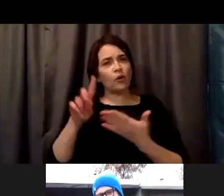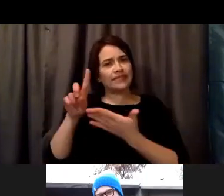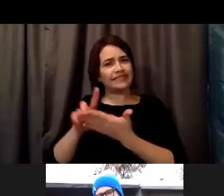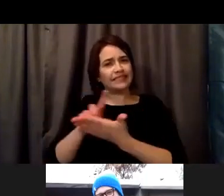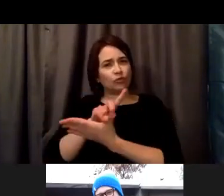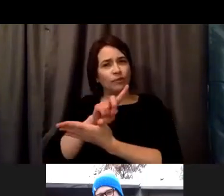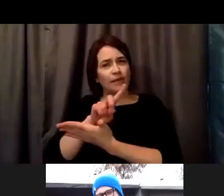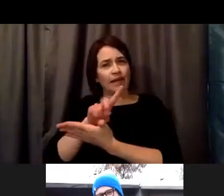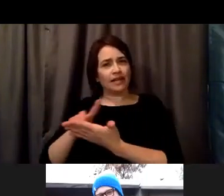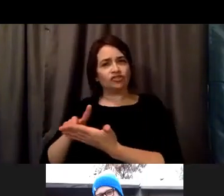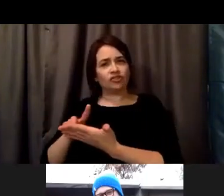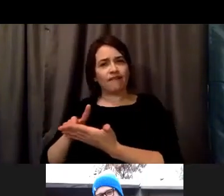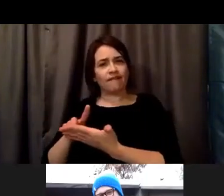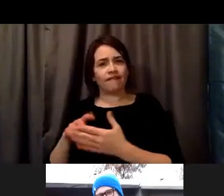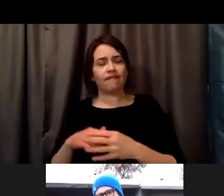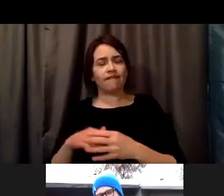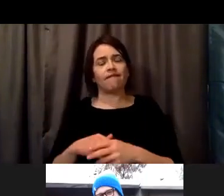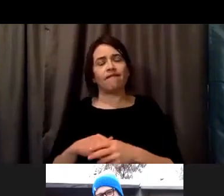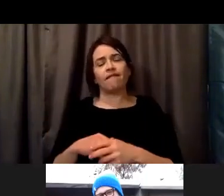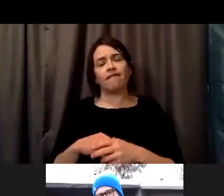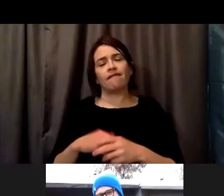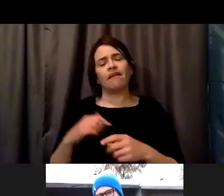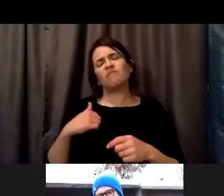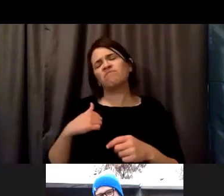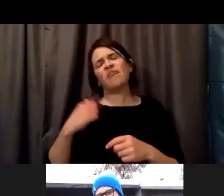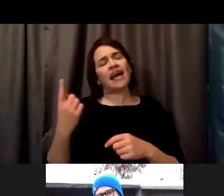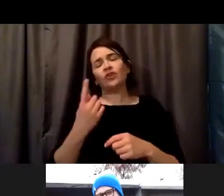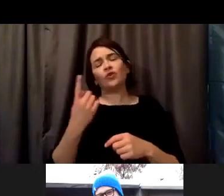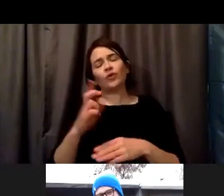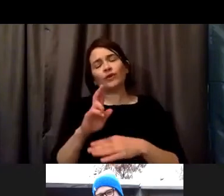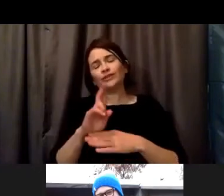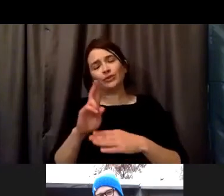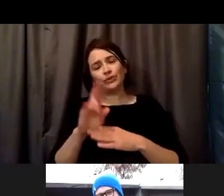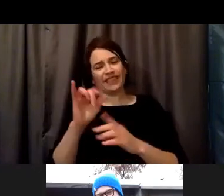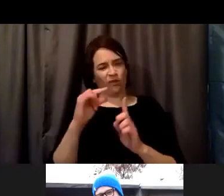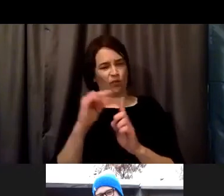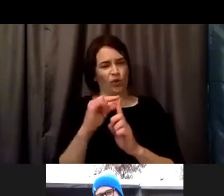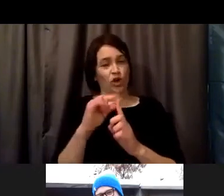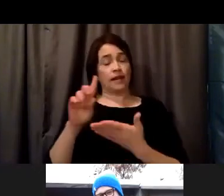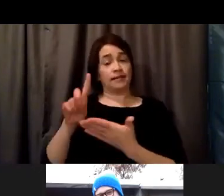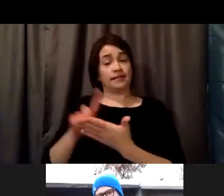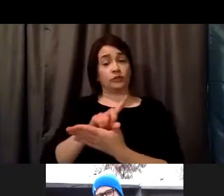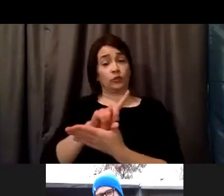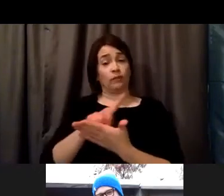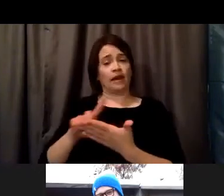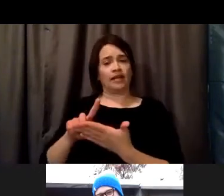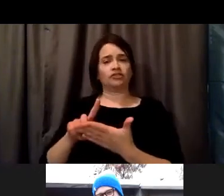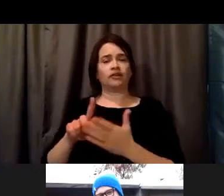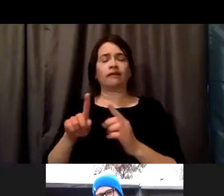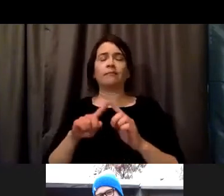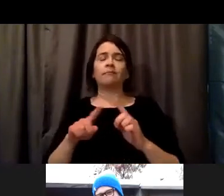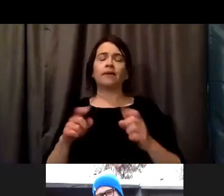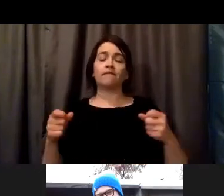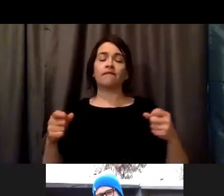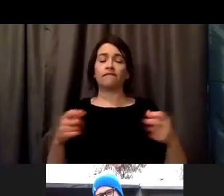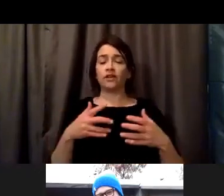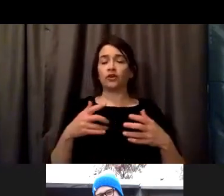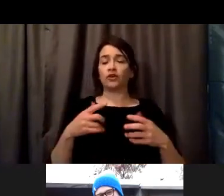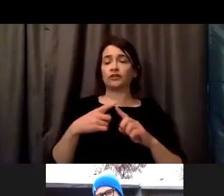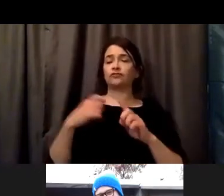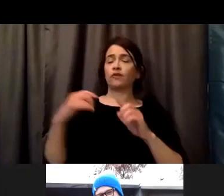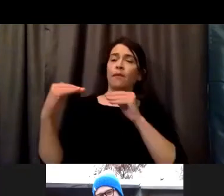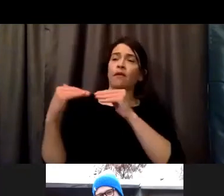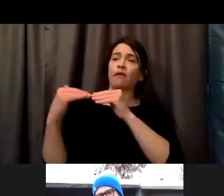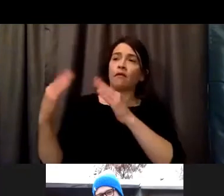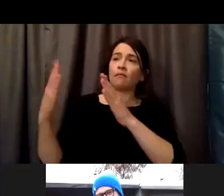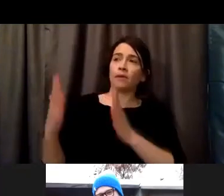to describe our challenges. Sometimes it's just hidden fears from our colleagues and our friends around us. People who